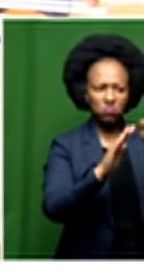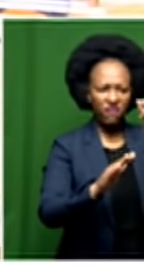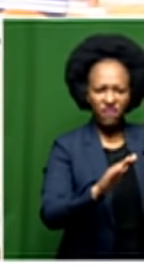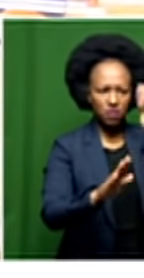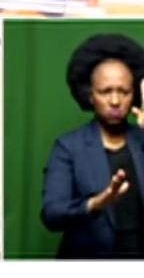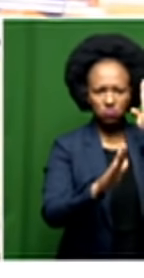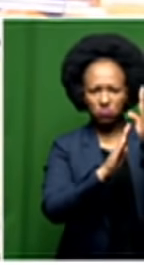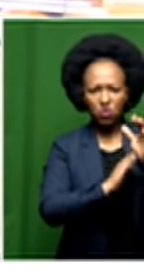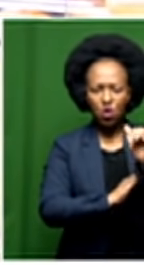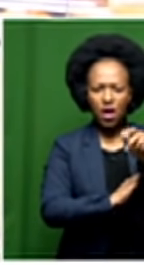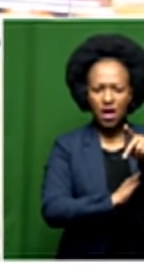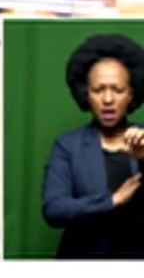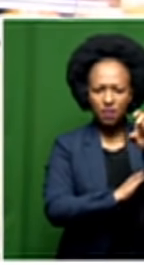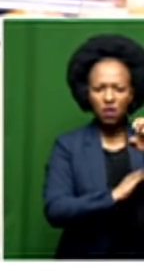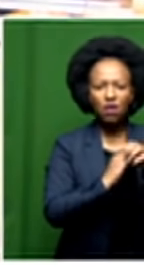to the Apex Court?